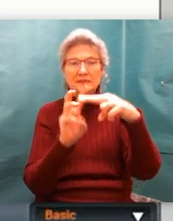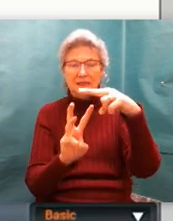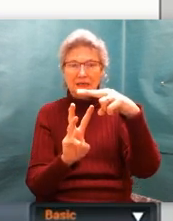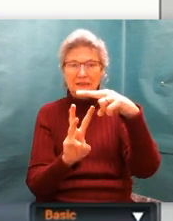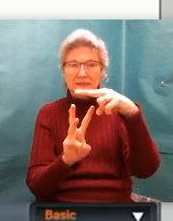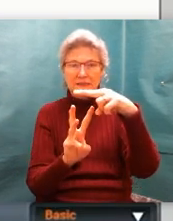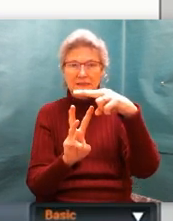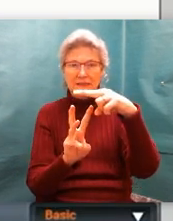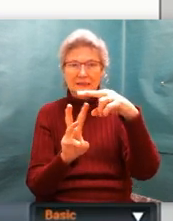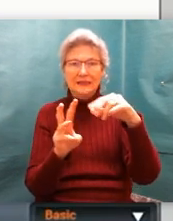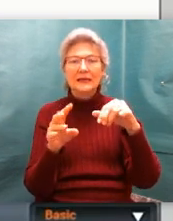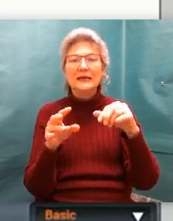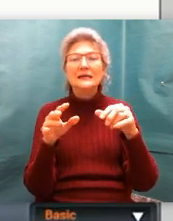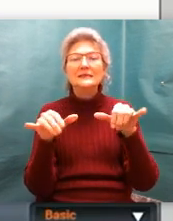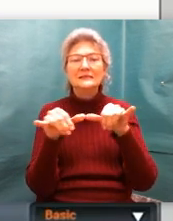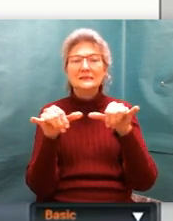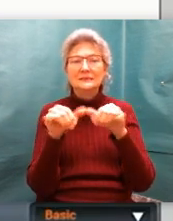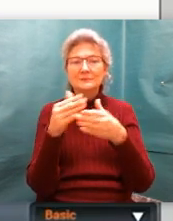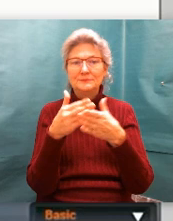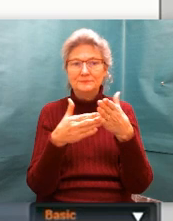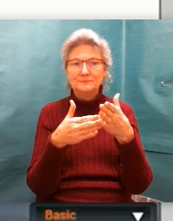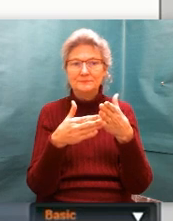1/6 sized.